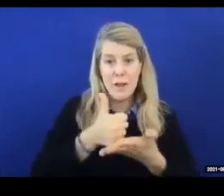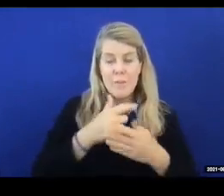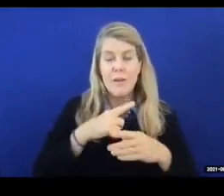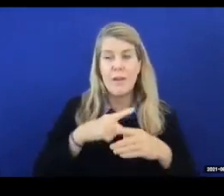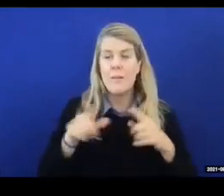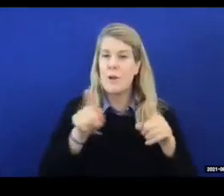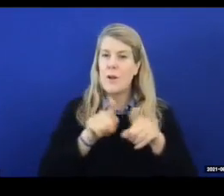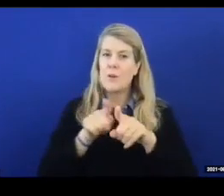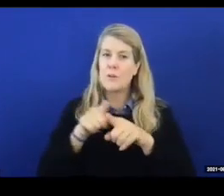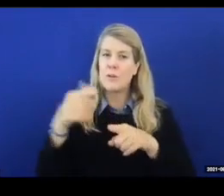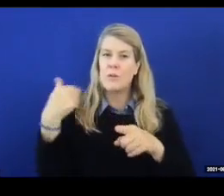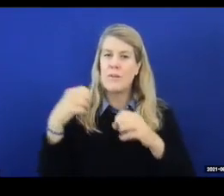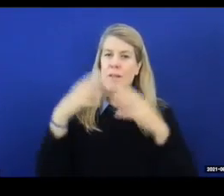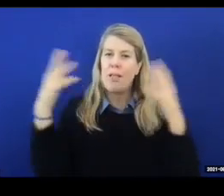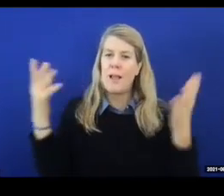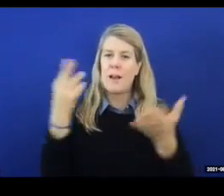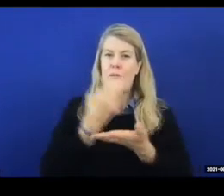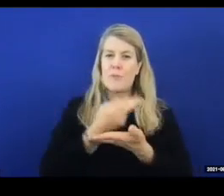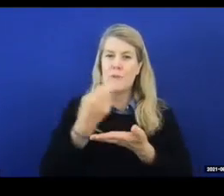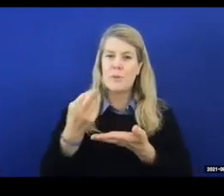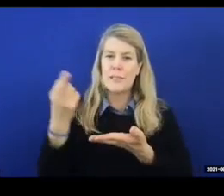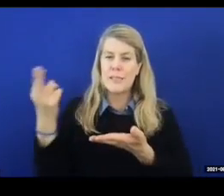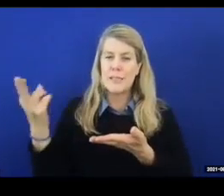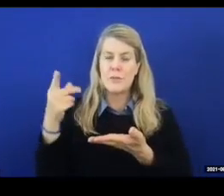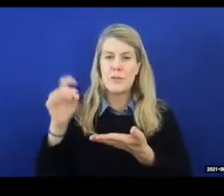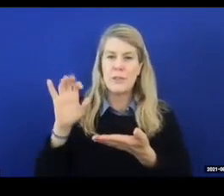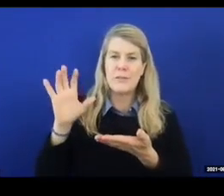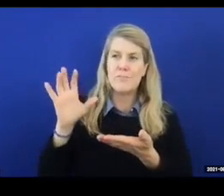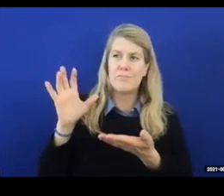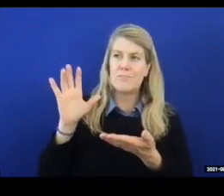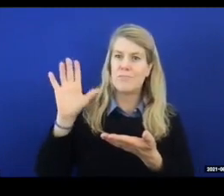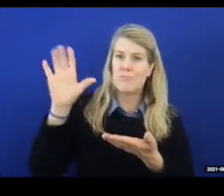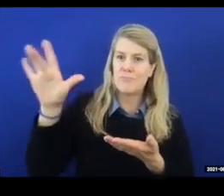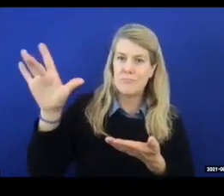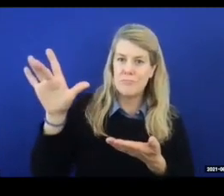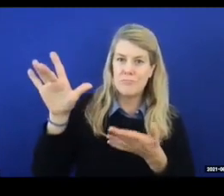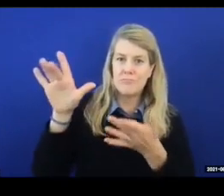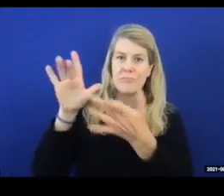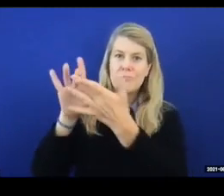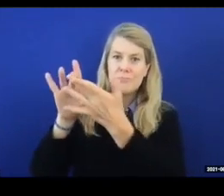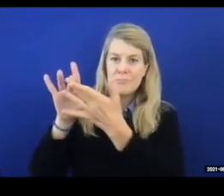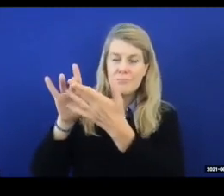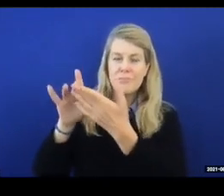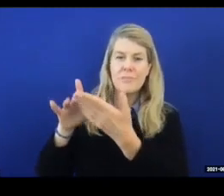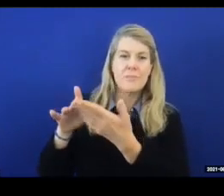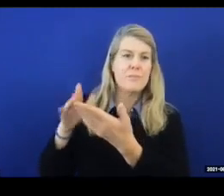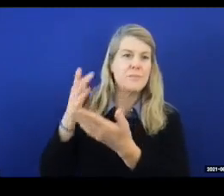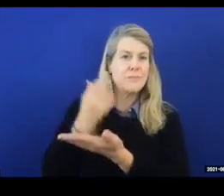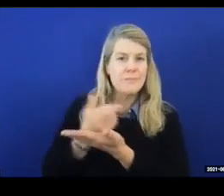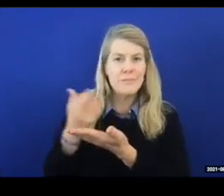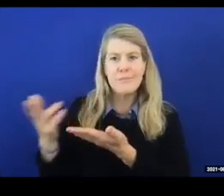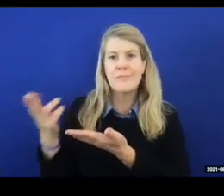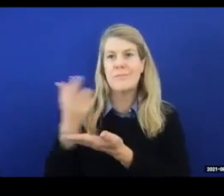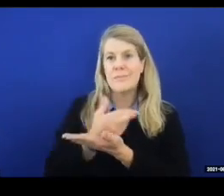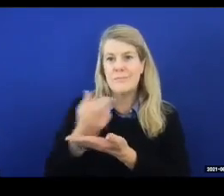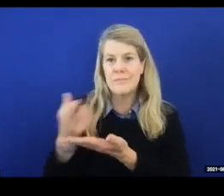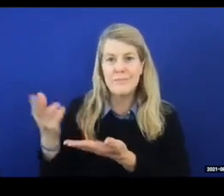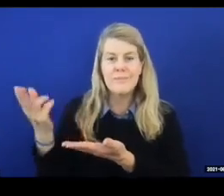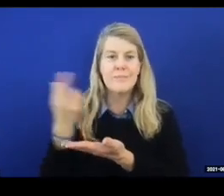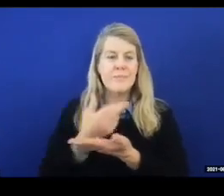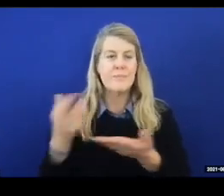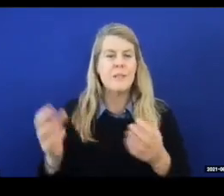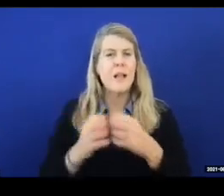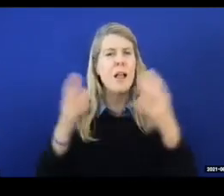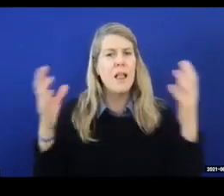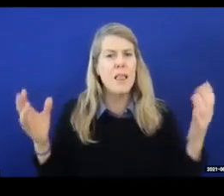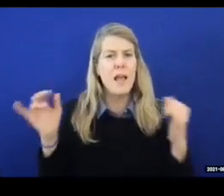but outside of that too, you have a lot of resources that you can reach out to, and it's just endless resources. At SMC,